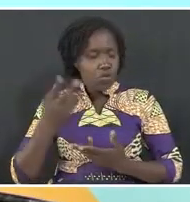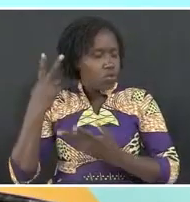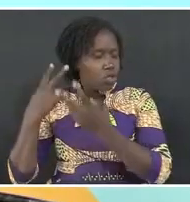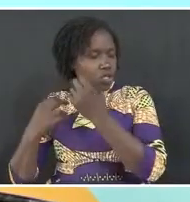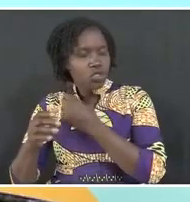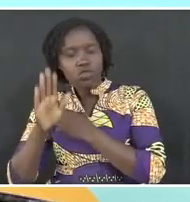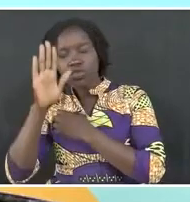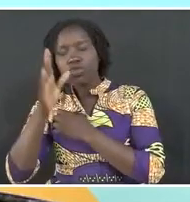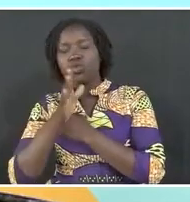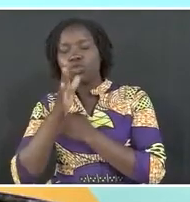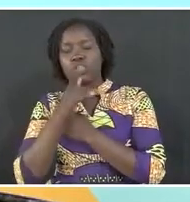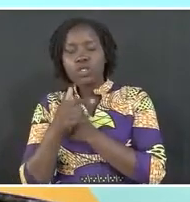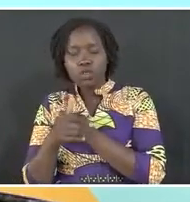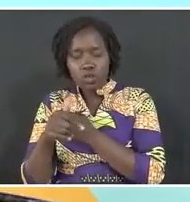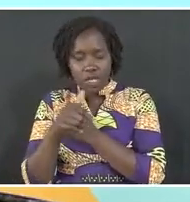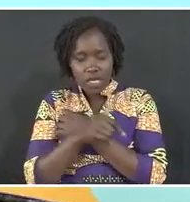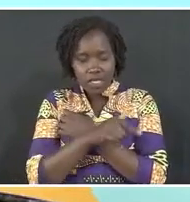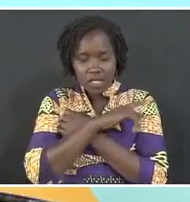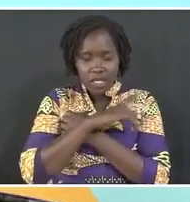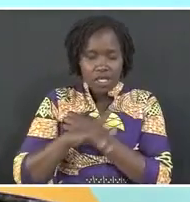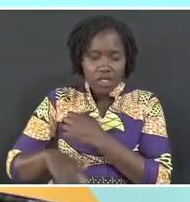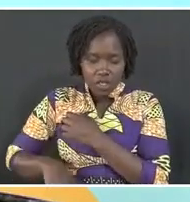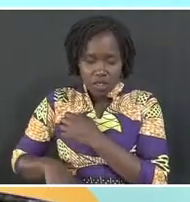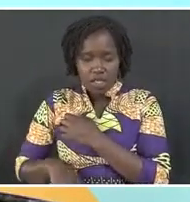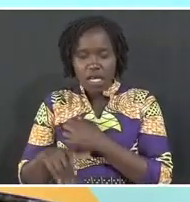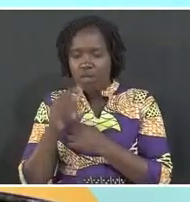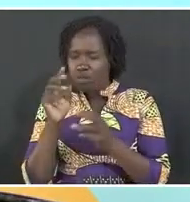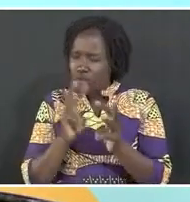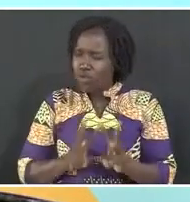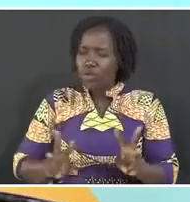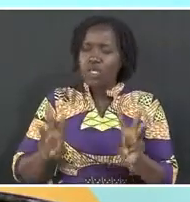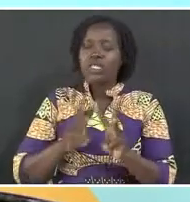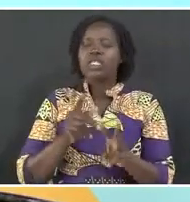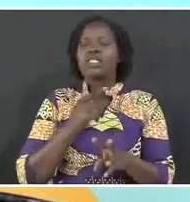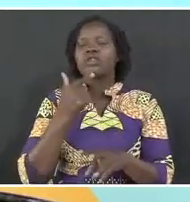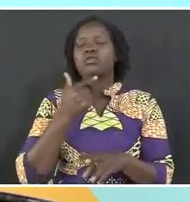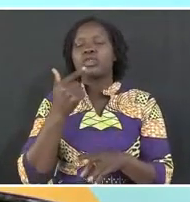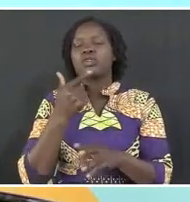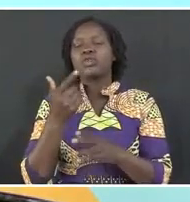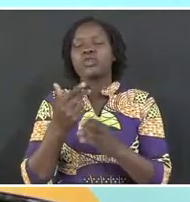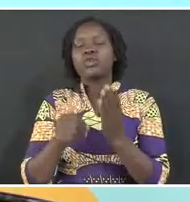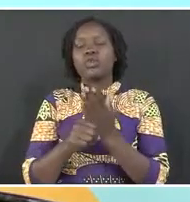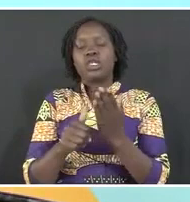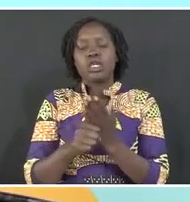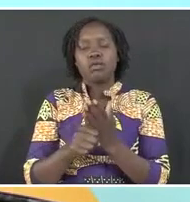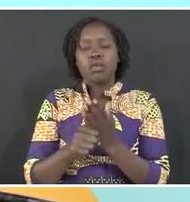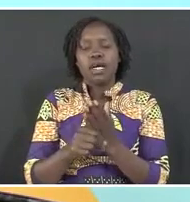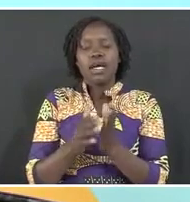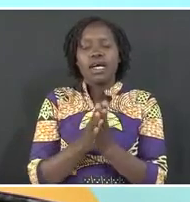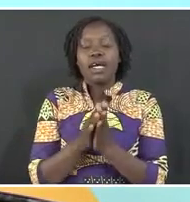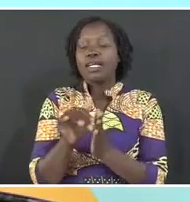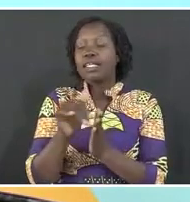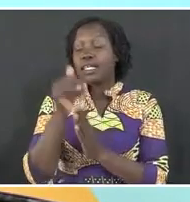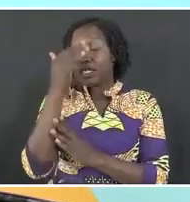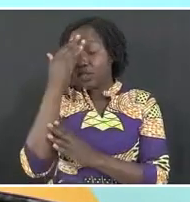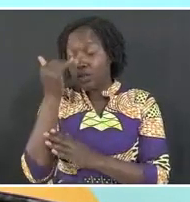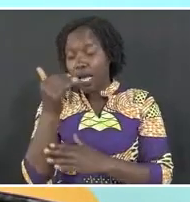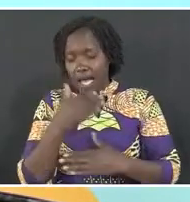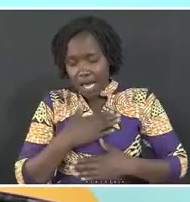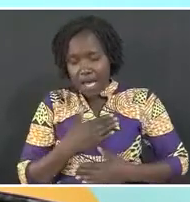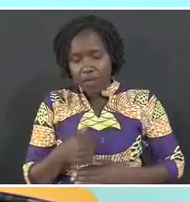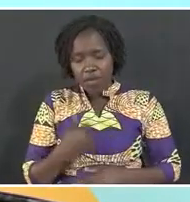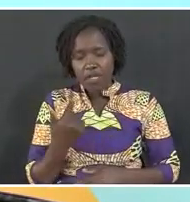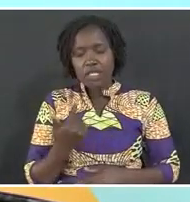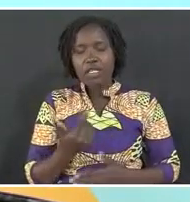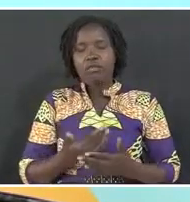speak to us. Lord, I'm not worthy even to mention your name. And that's why I humble